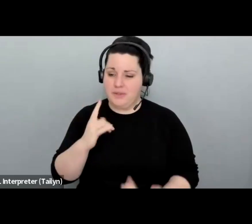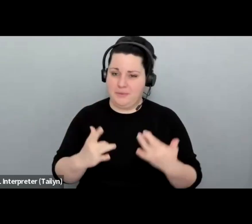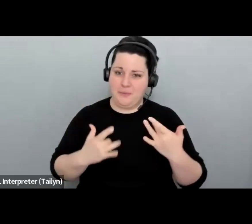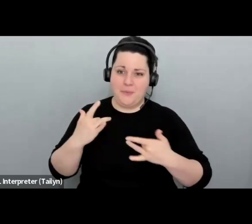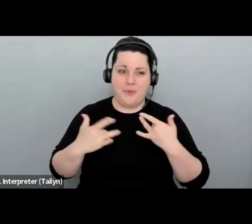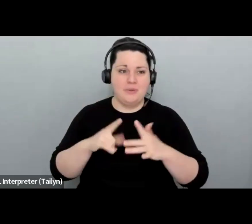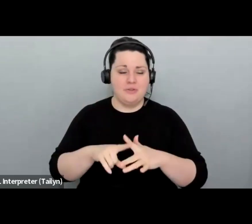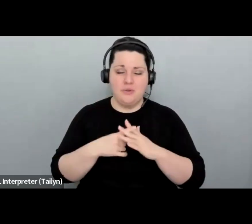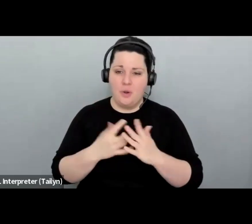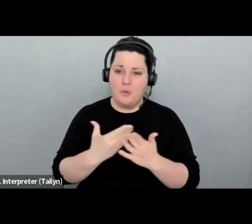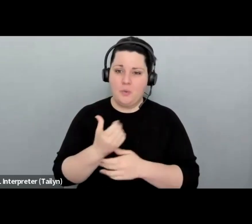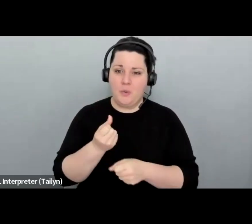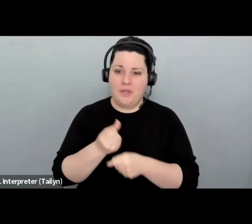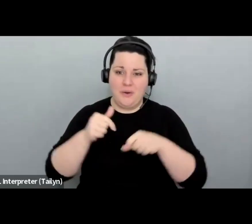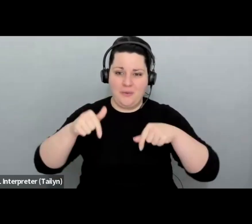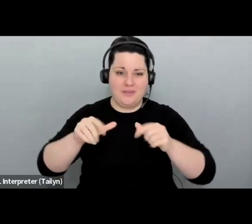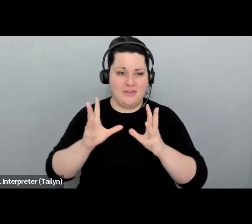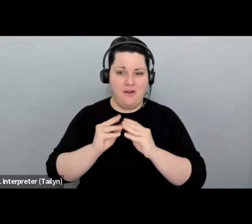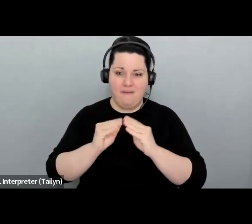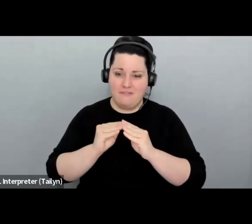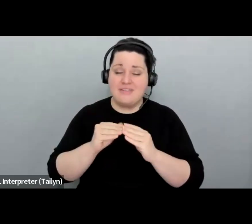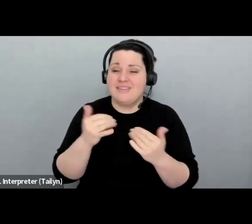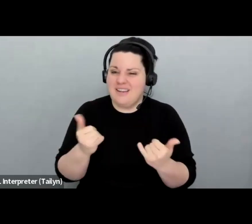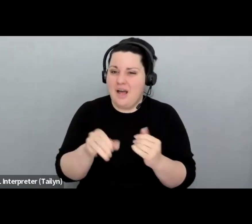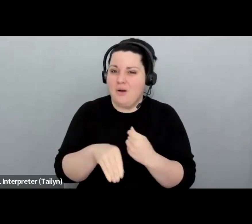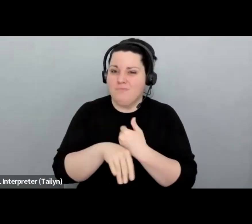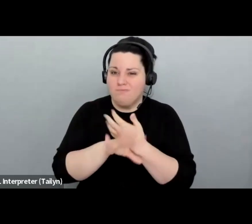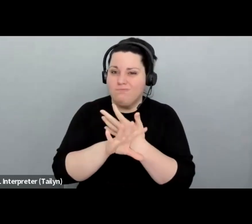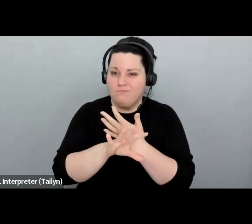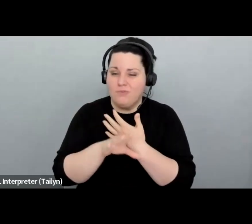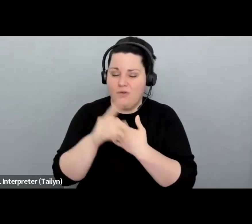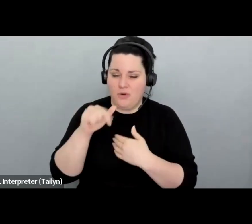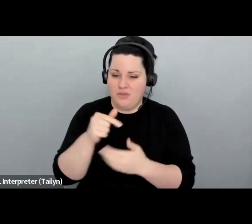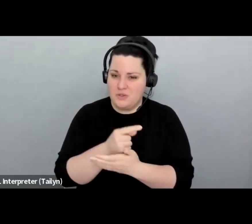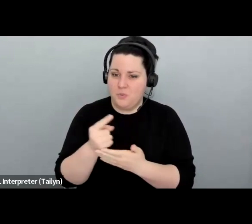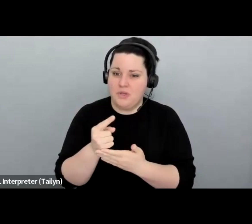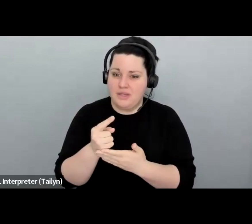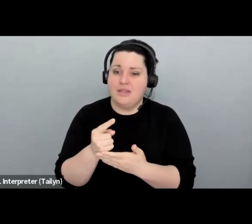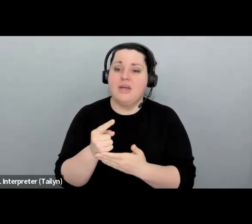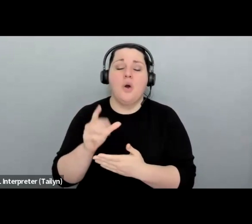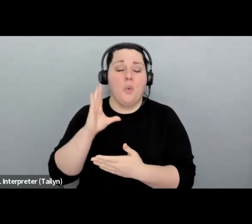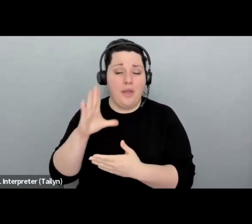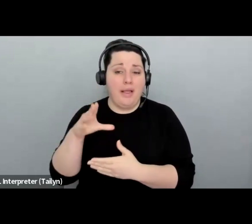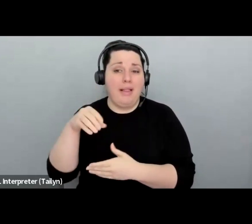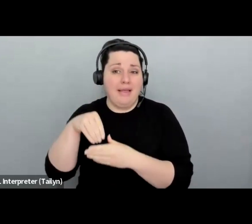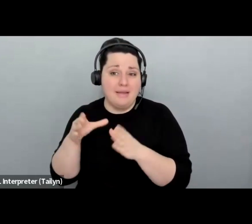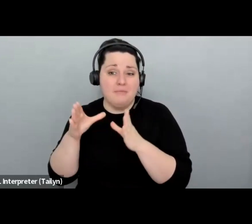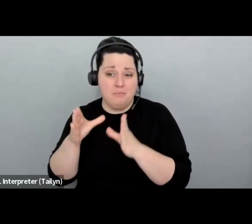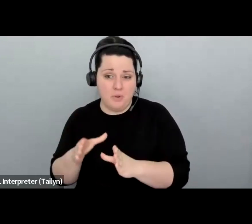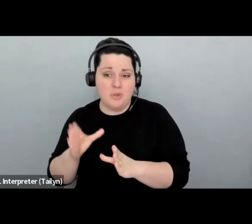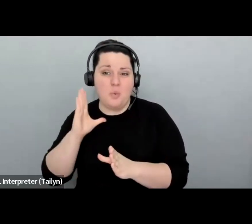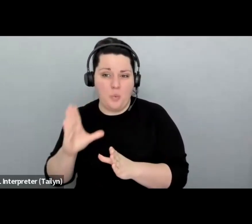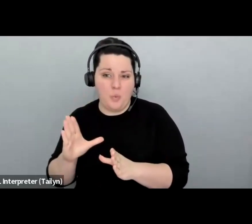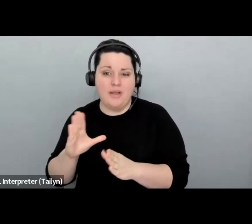another year of the conference season, this time virtually for this coming week before we gather live in